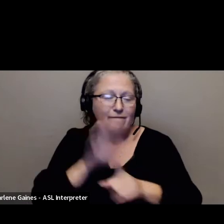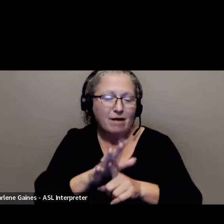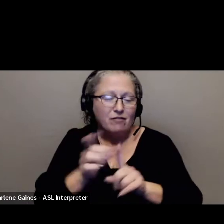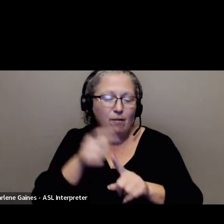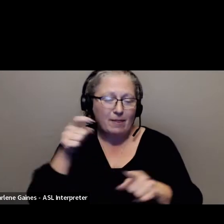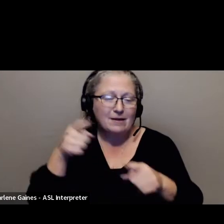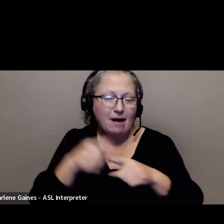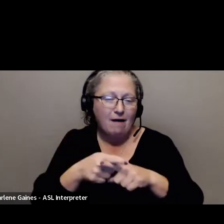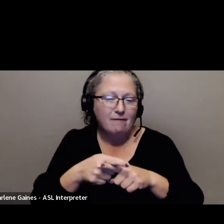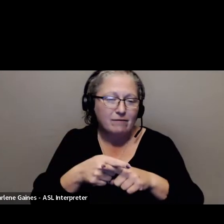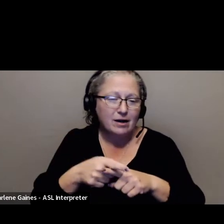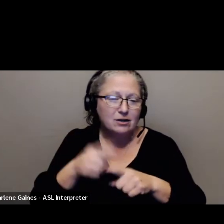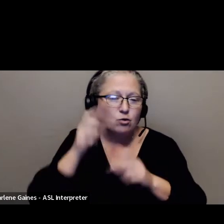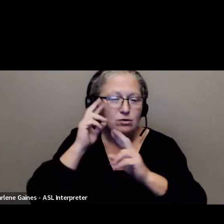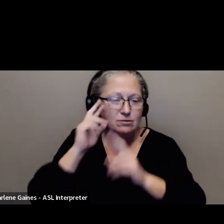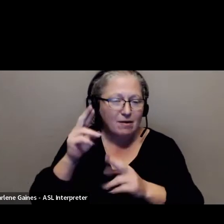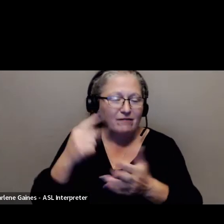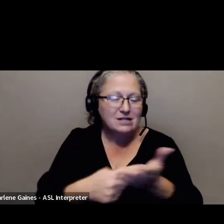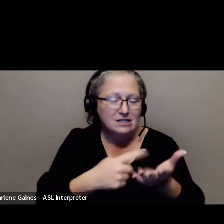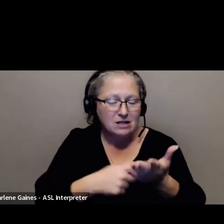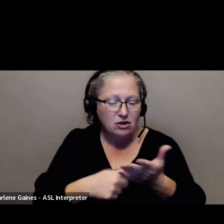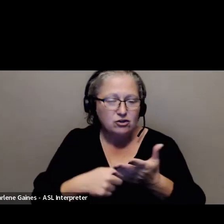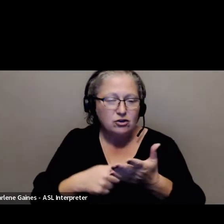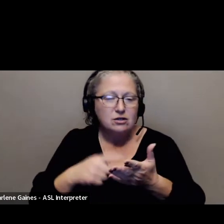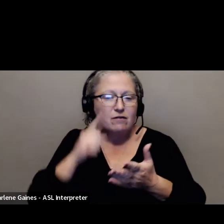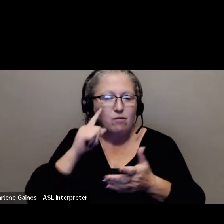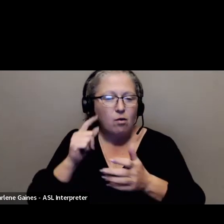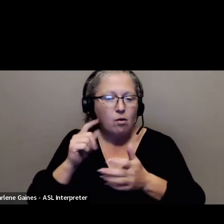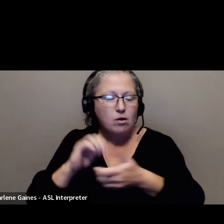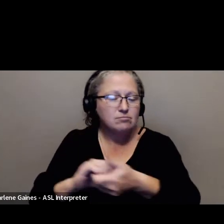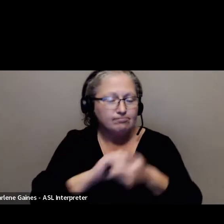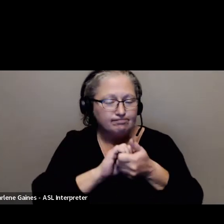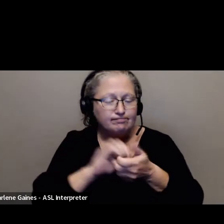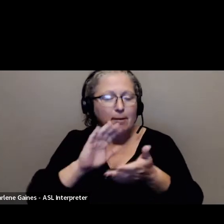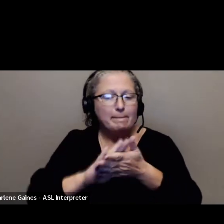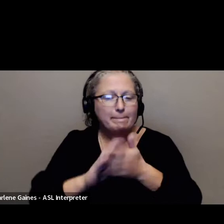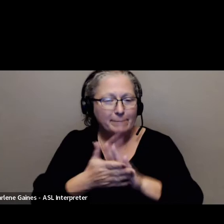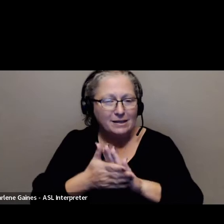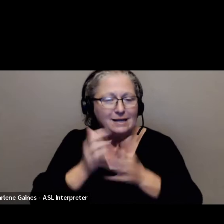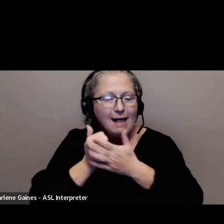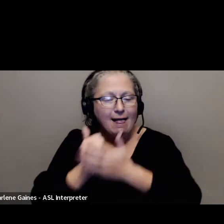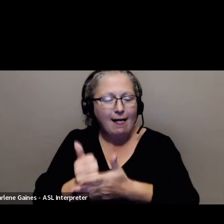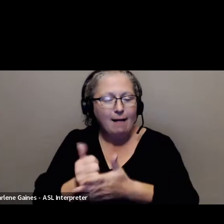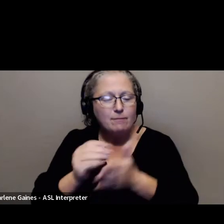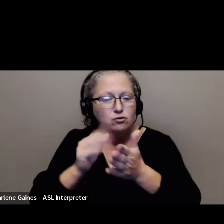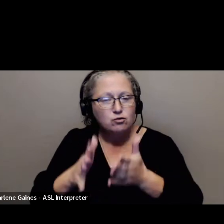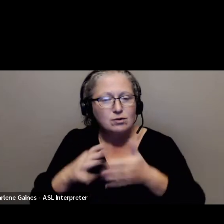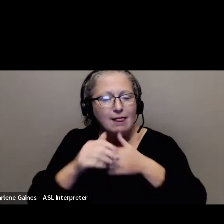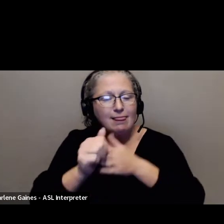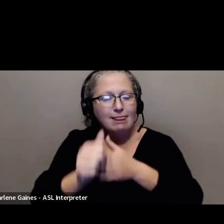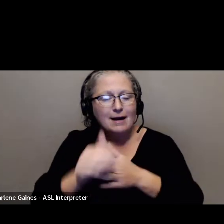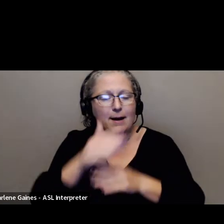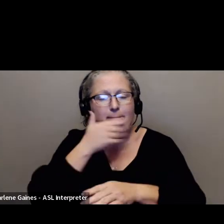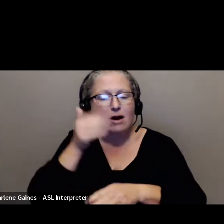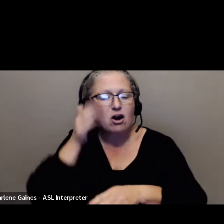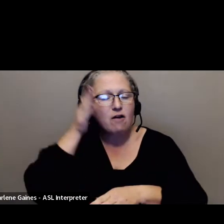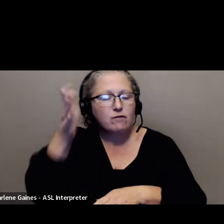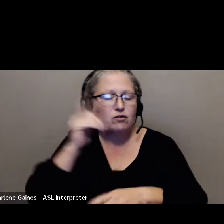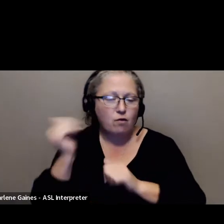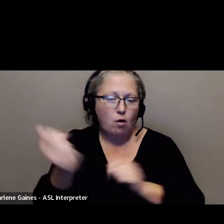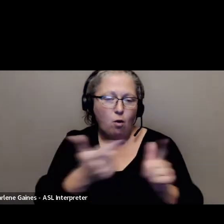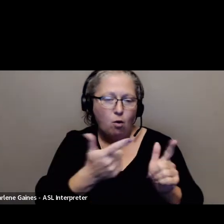Healing circles, respectful discussions, act of solidarity and peace. Help them lead a way to a better future for us